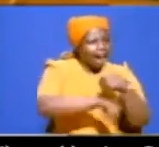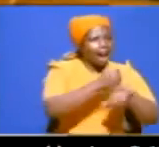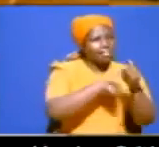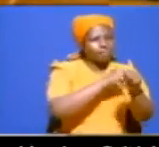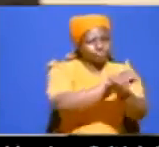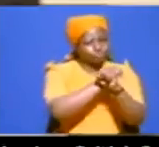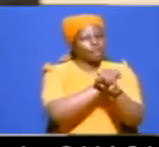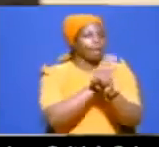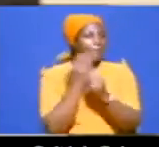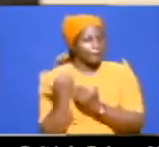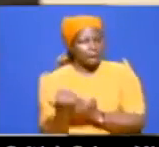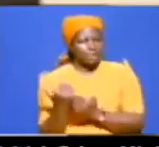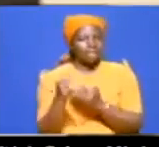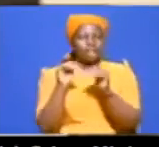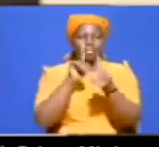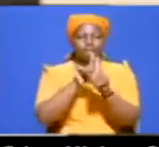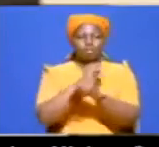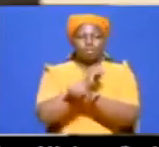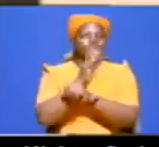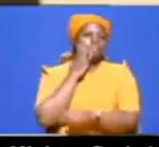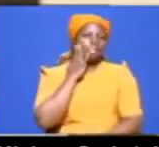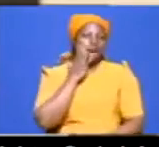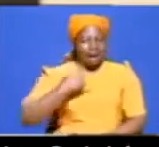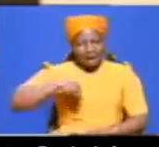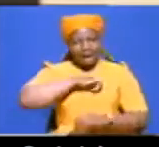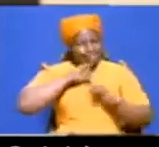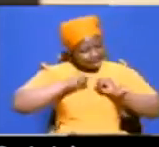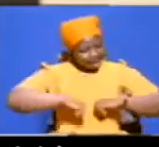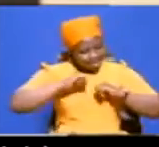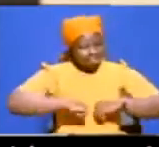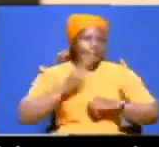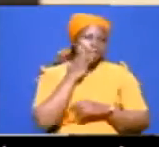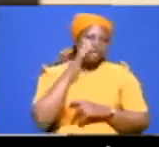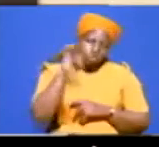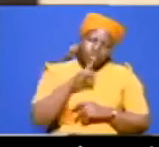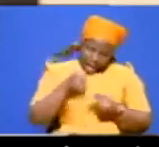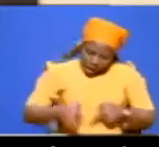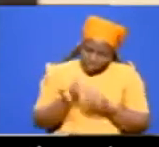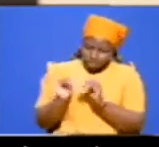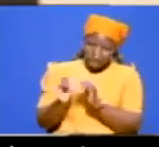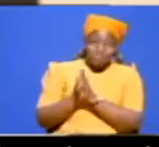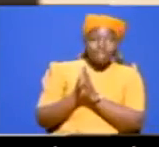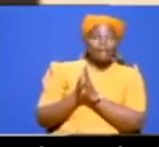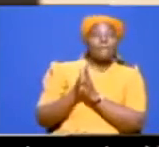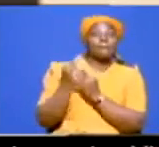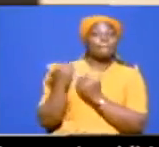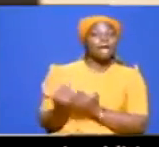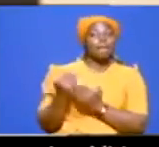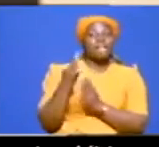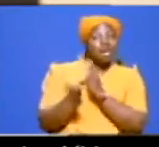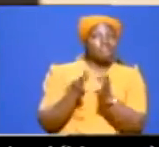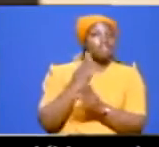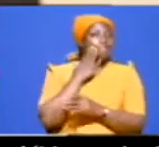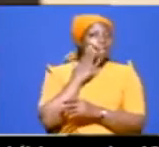and mothers. We agreed that mothers should room in, should be allowed to stay with their babies if the mothers are not very sick, for as long